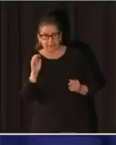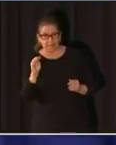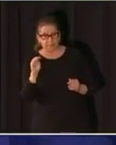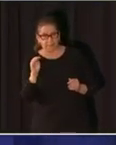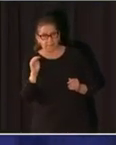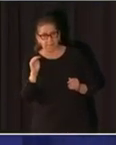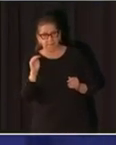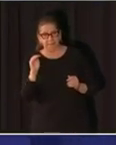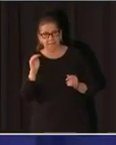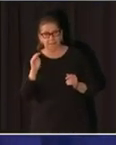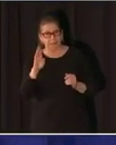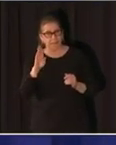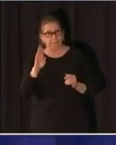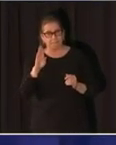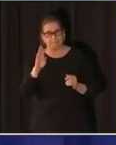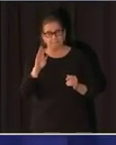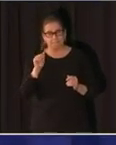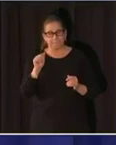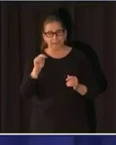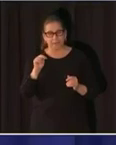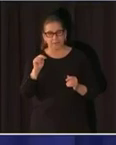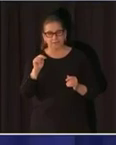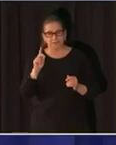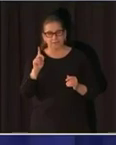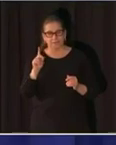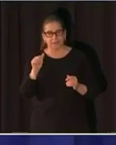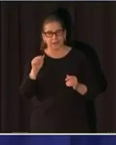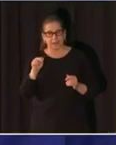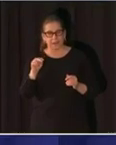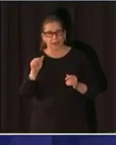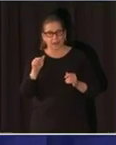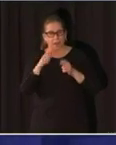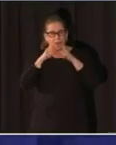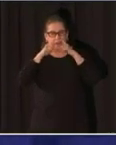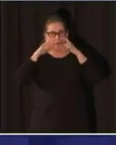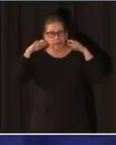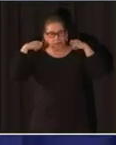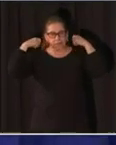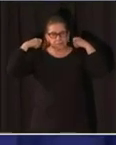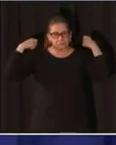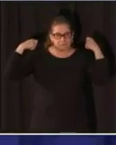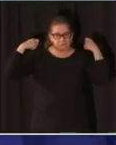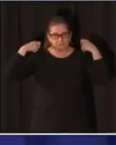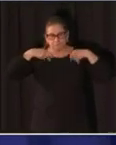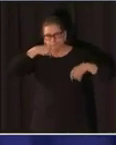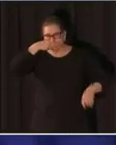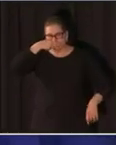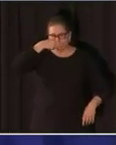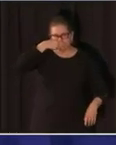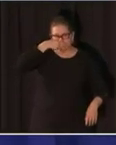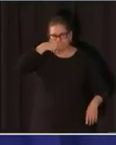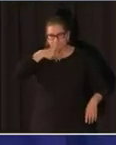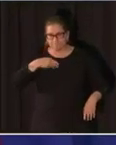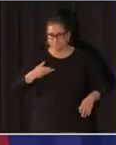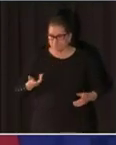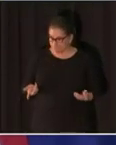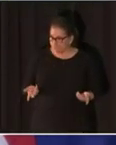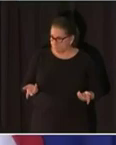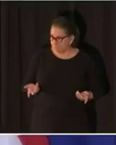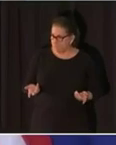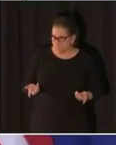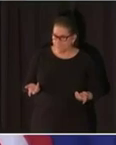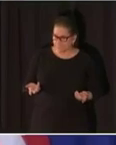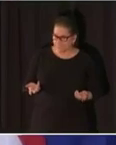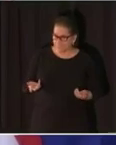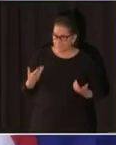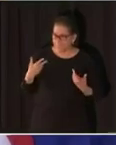covers your nose and mouth, is that acceptable? We have the guidance in terms of how to use that on your face in a way that is